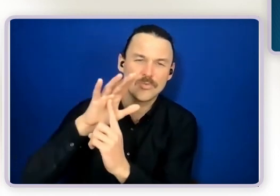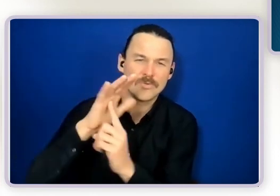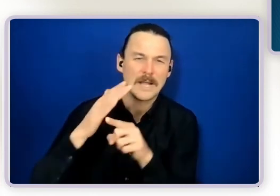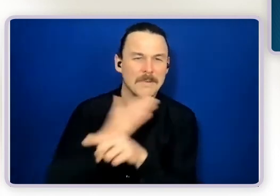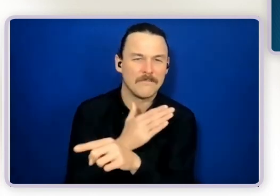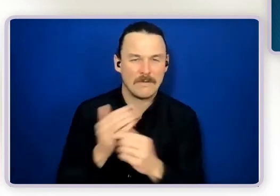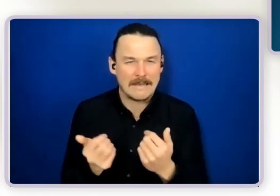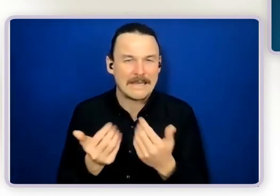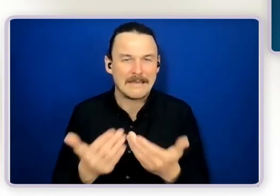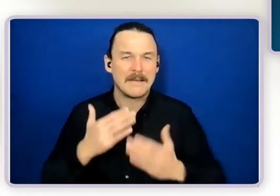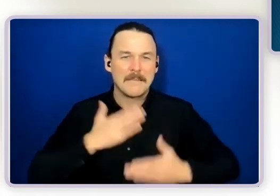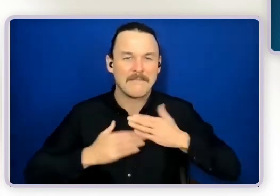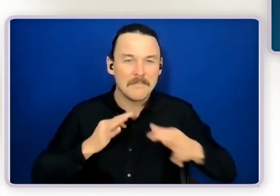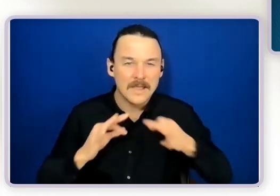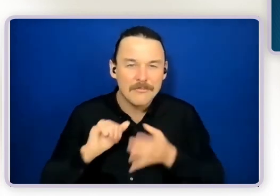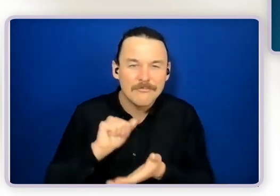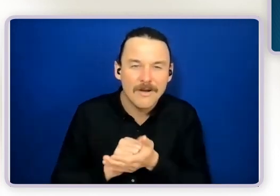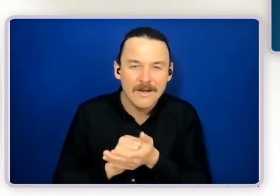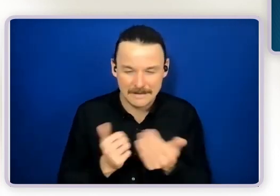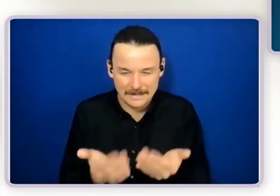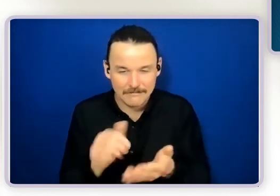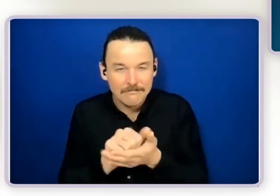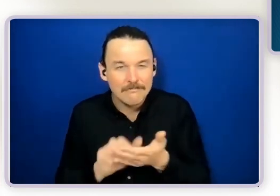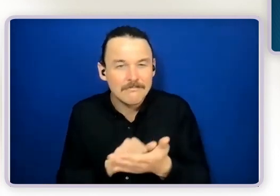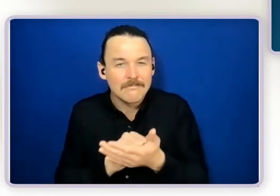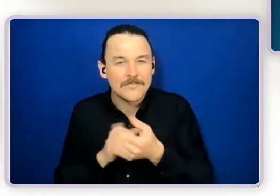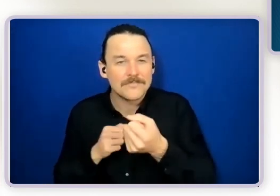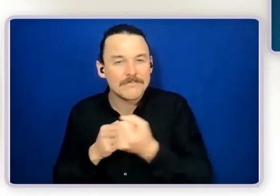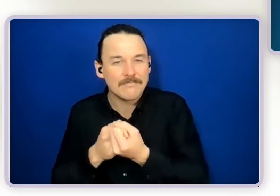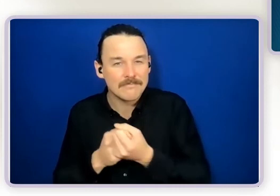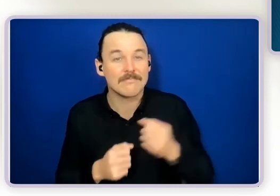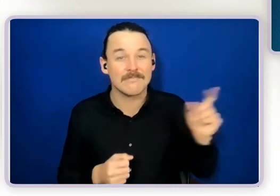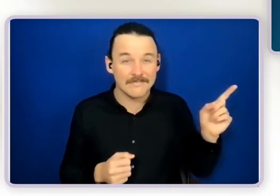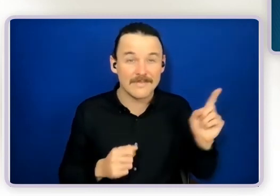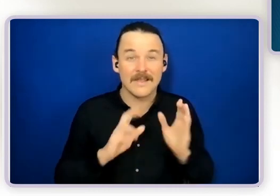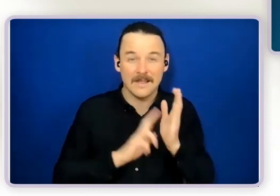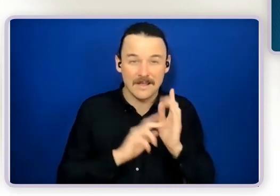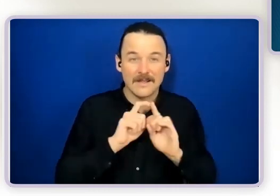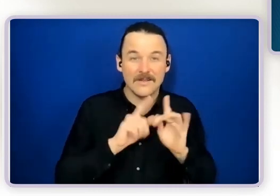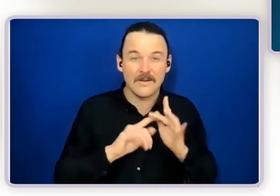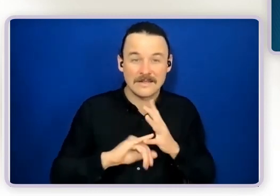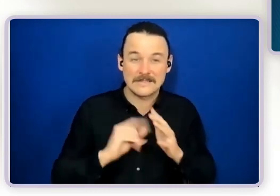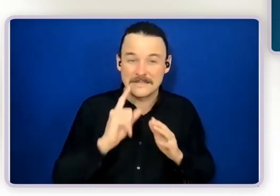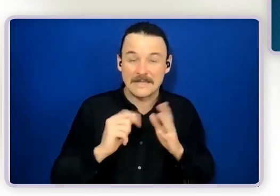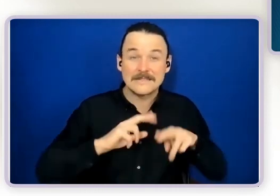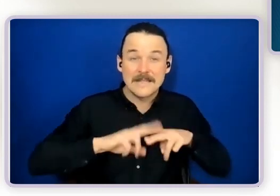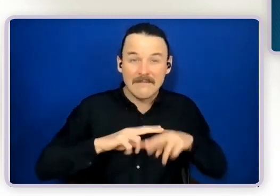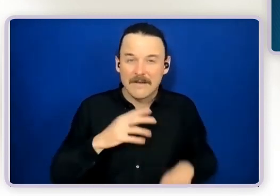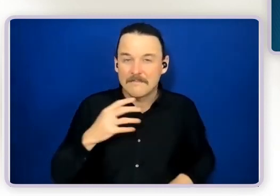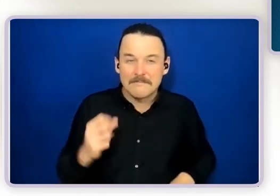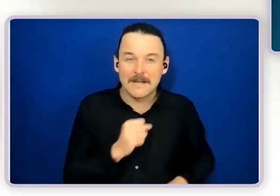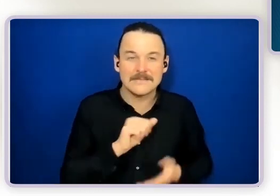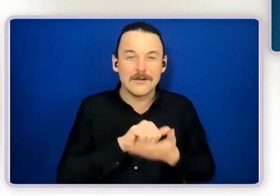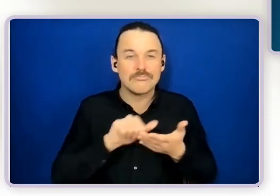So that's what the NDIS says. Staff need to be appropriately trained in how and when they can use regulated